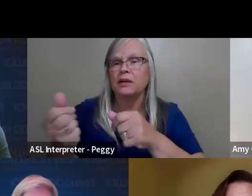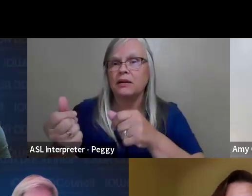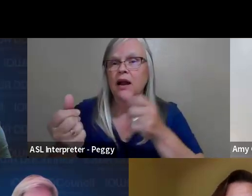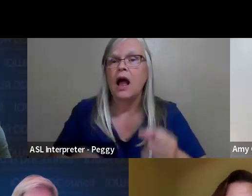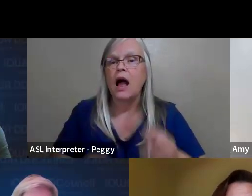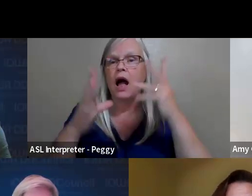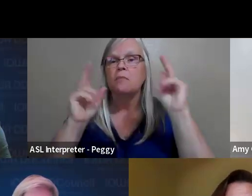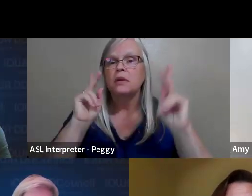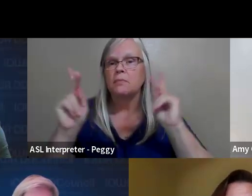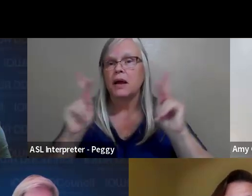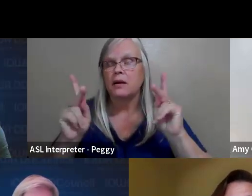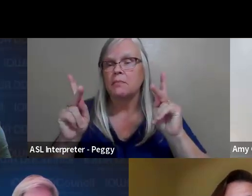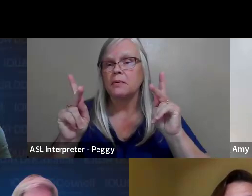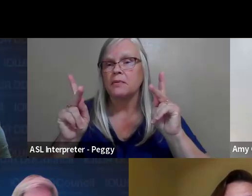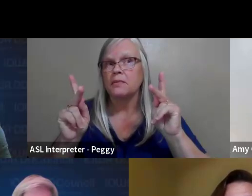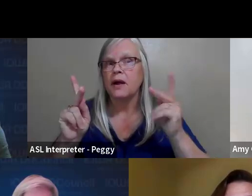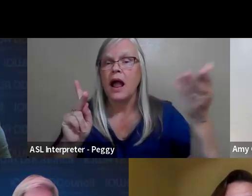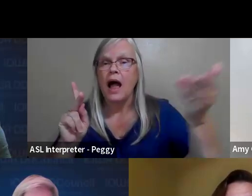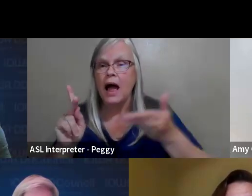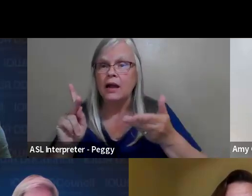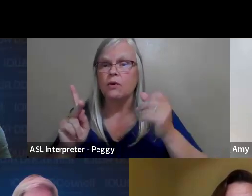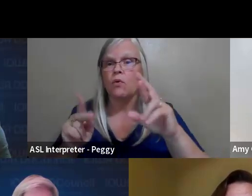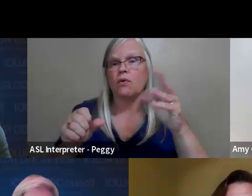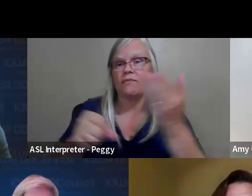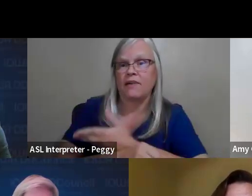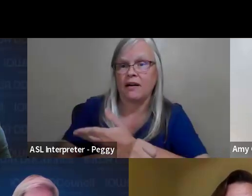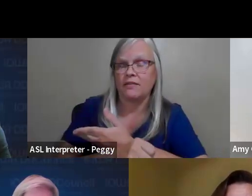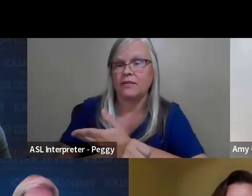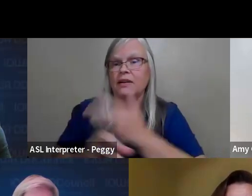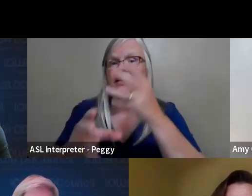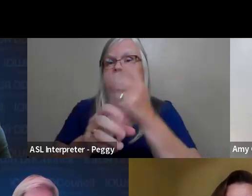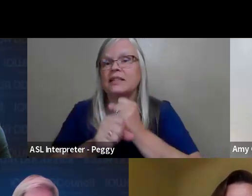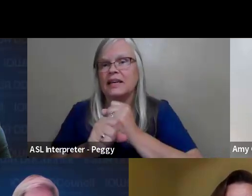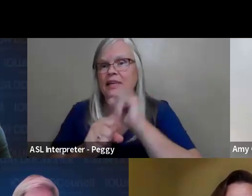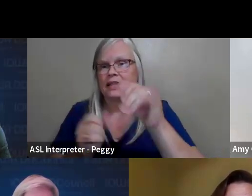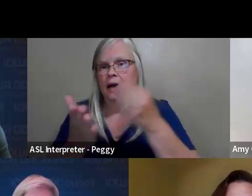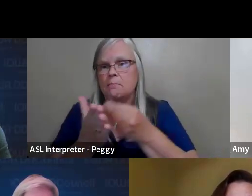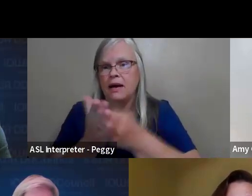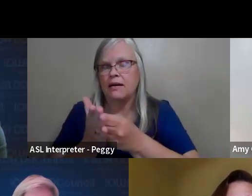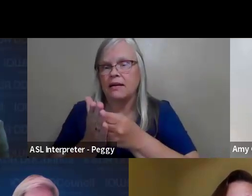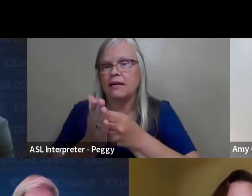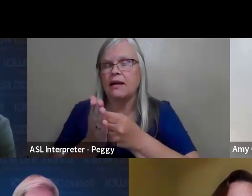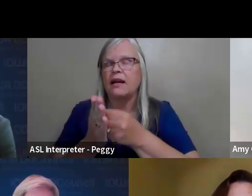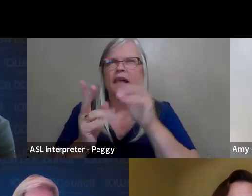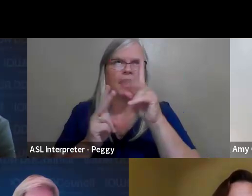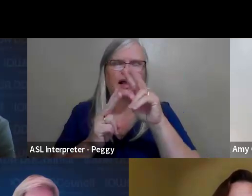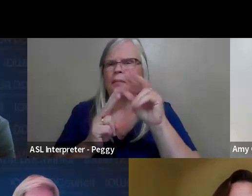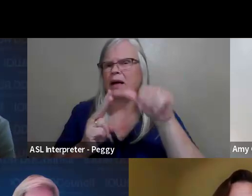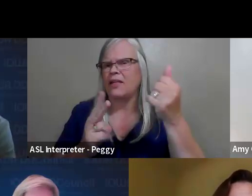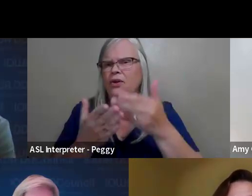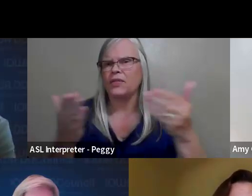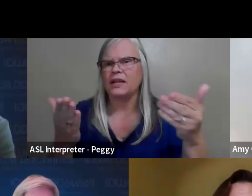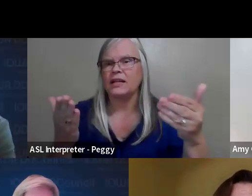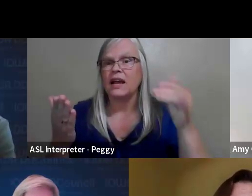many people they've hired or fired to get that money out, and a couple of other things. So